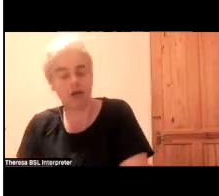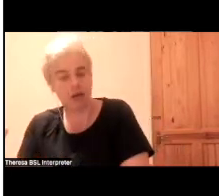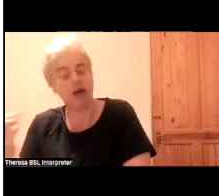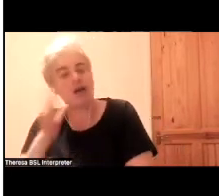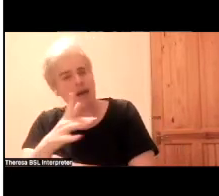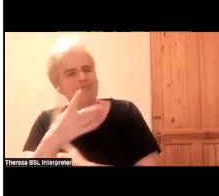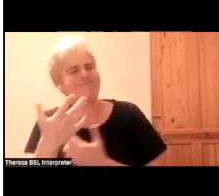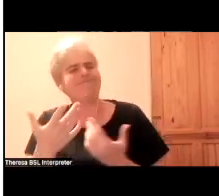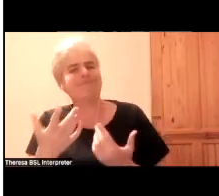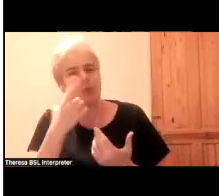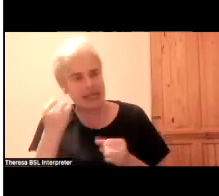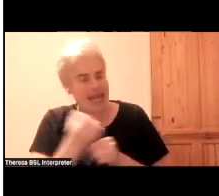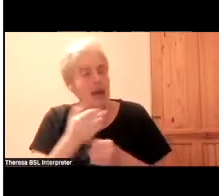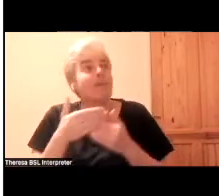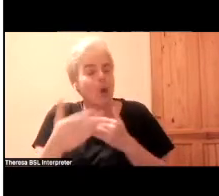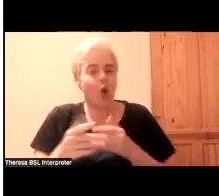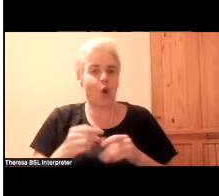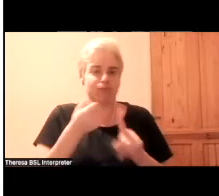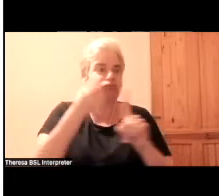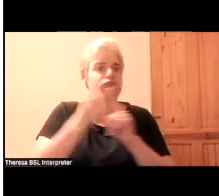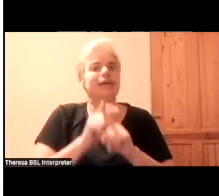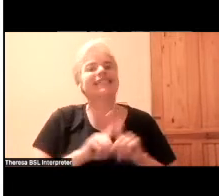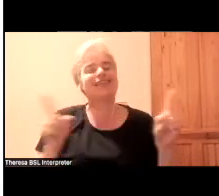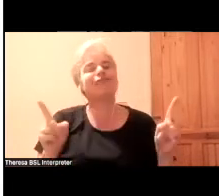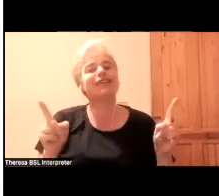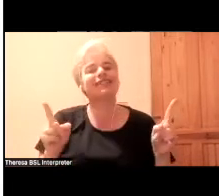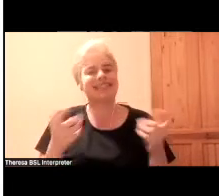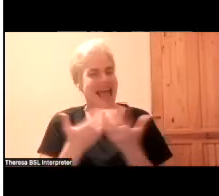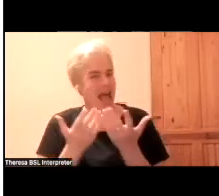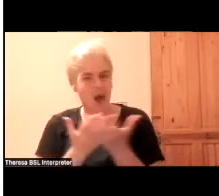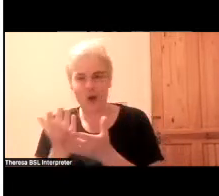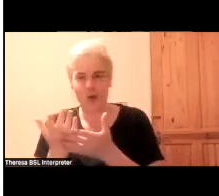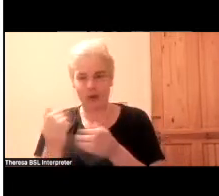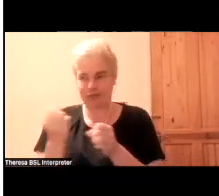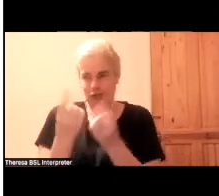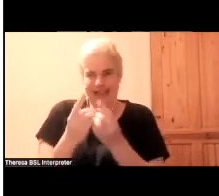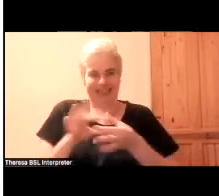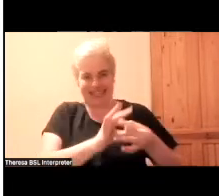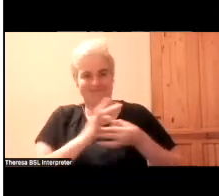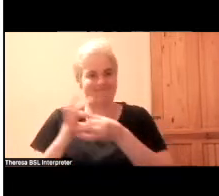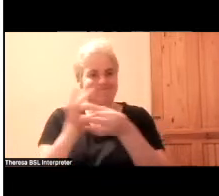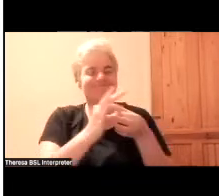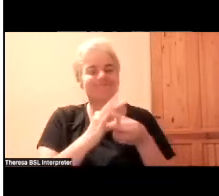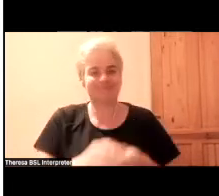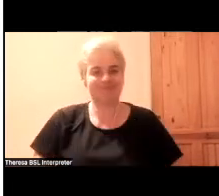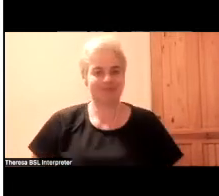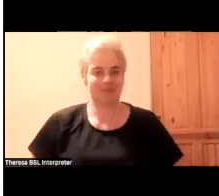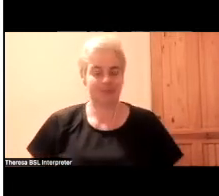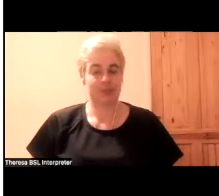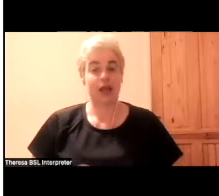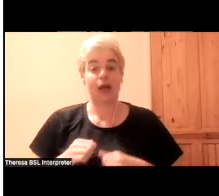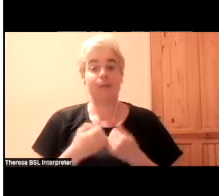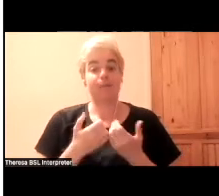However, we can make all the more of a difference doing things together. The Bible